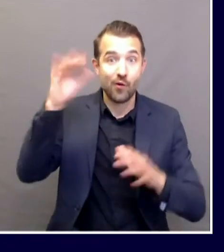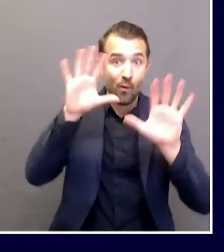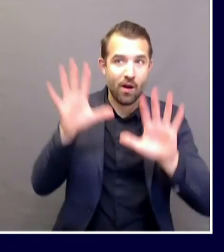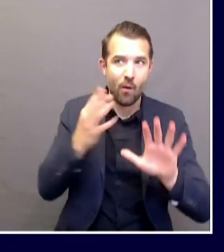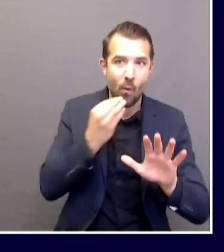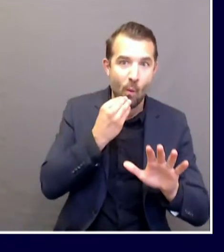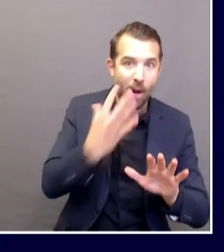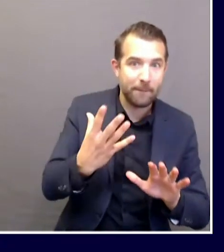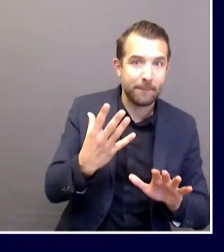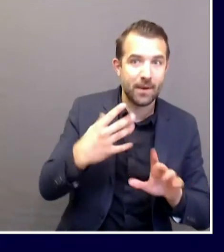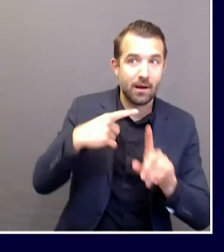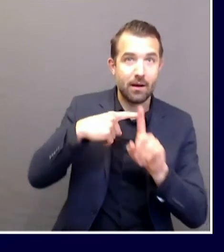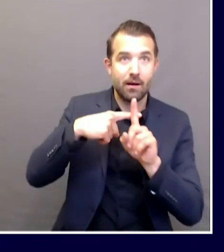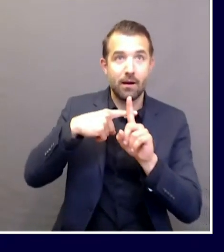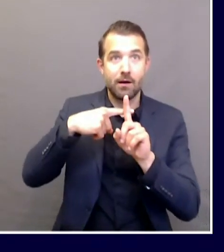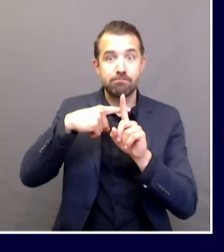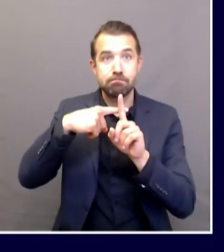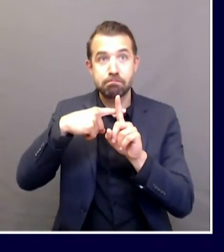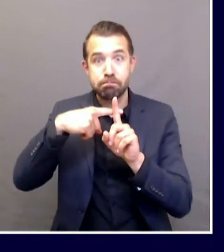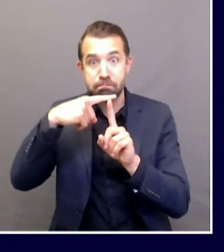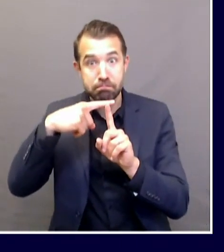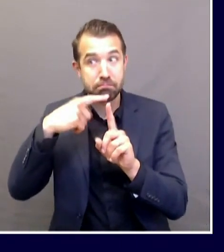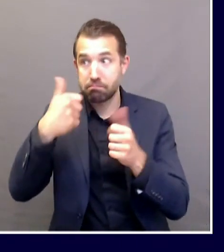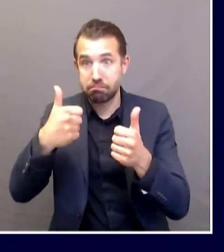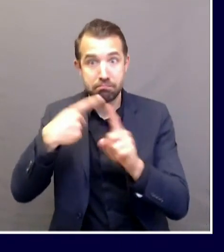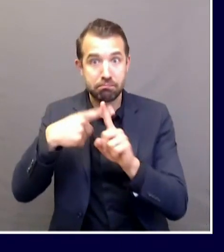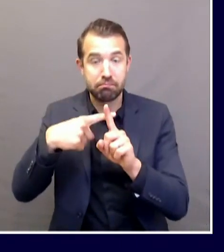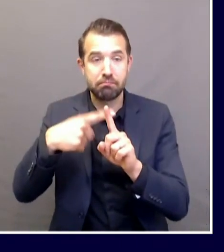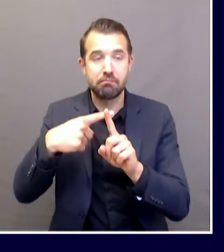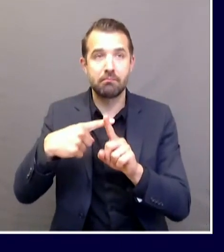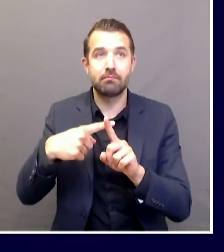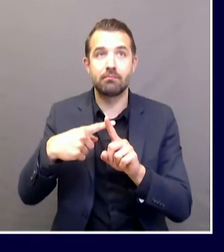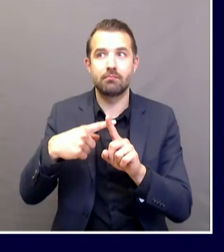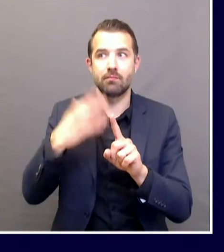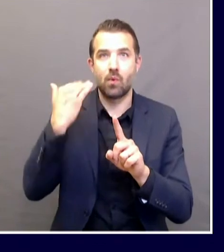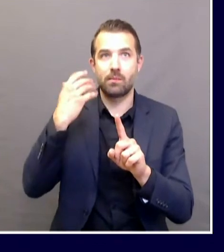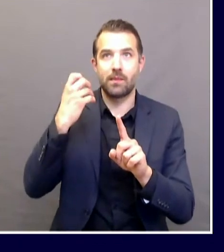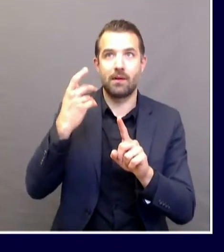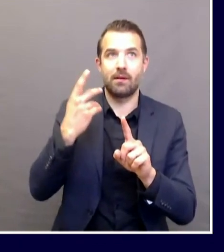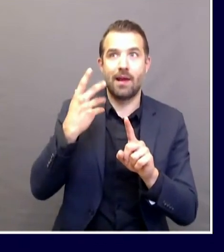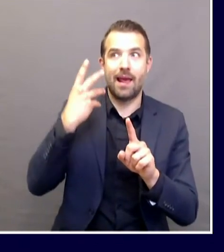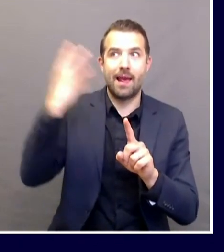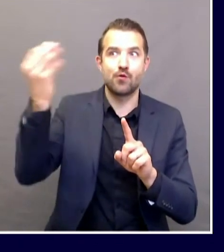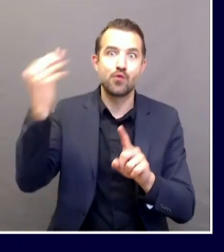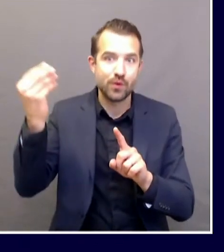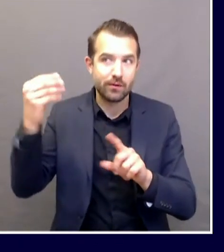outside, that lowers the likelihood of transmission. That can only work in Androscoggin County's favor.